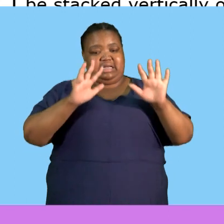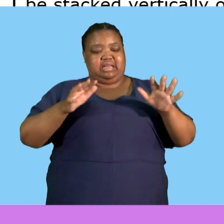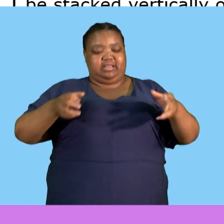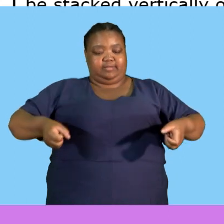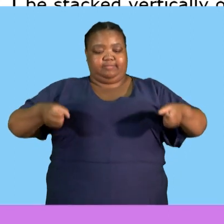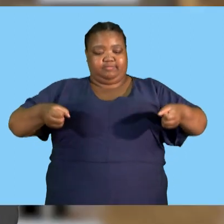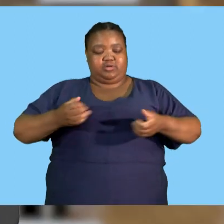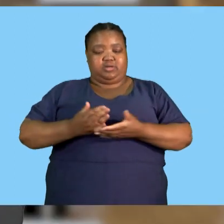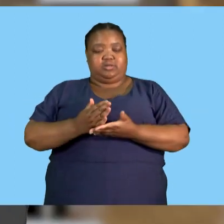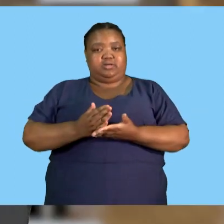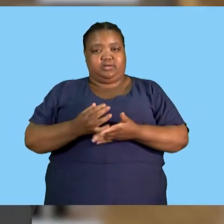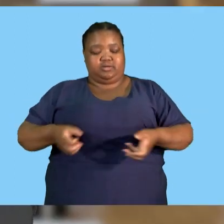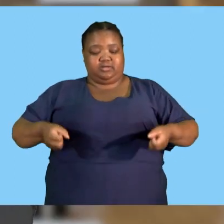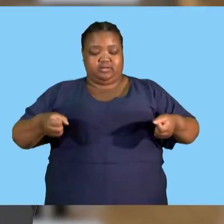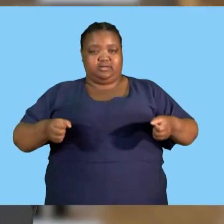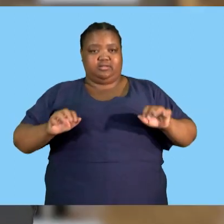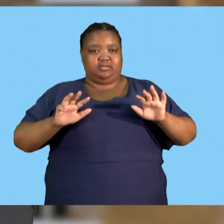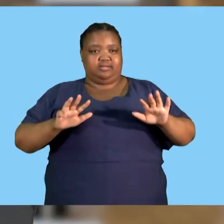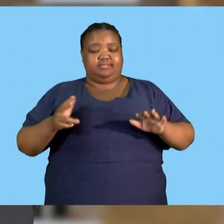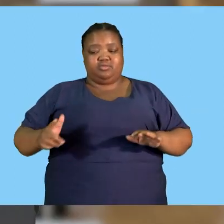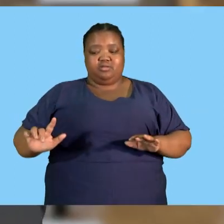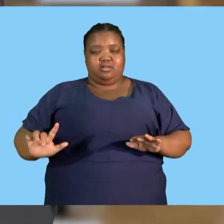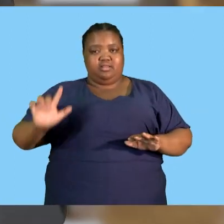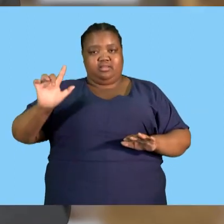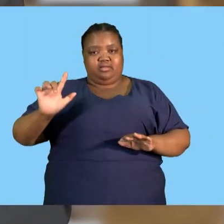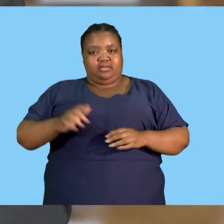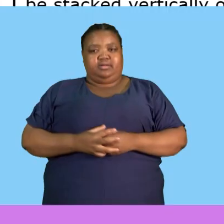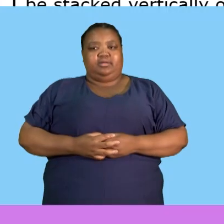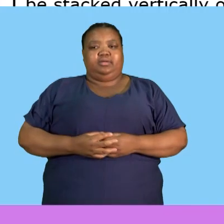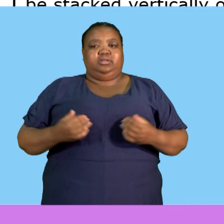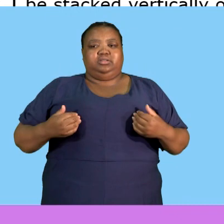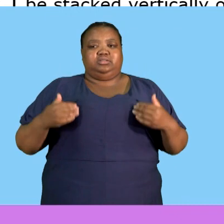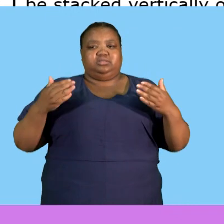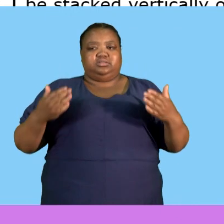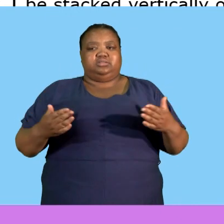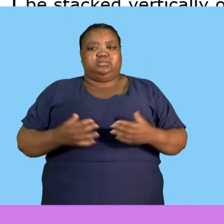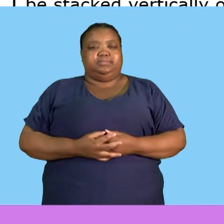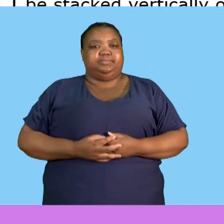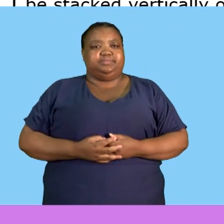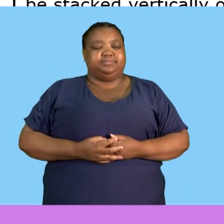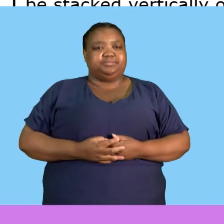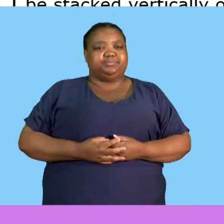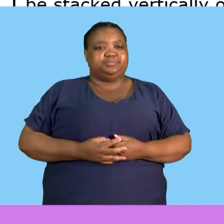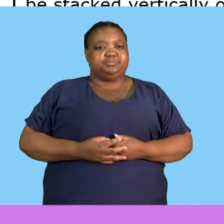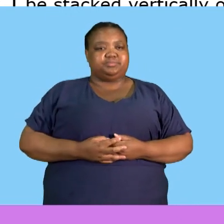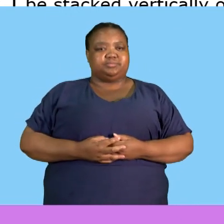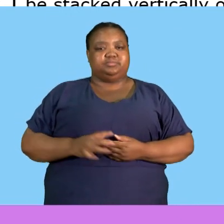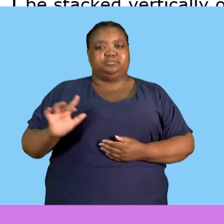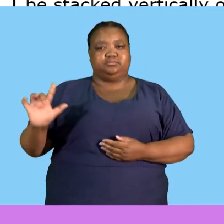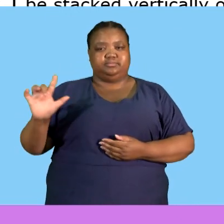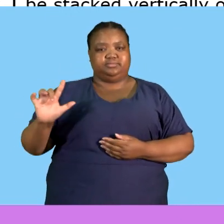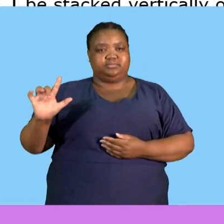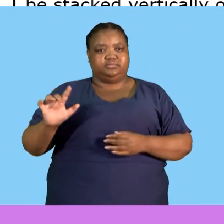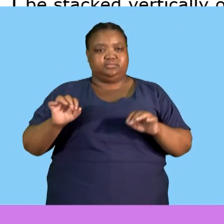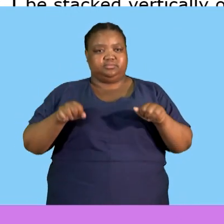be stacked on top of each other, right? 9 of it as indicated there. So therefore, lengthwise, right?